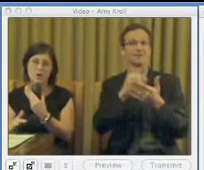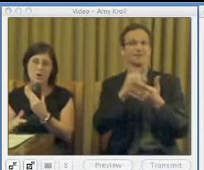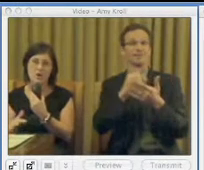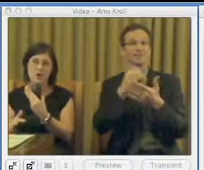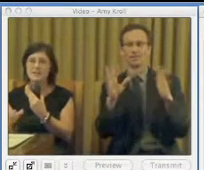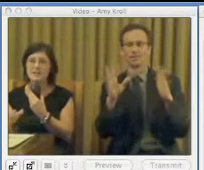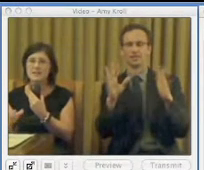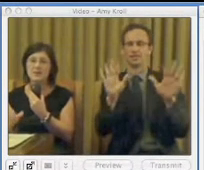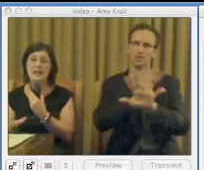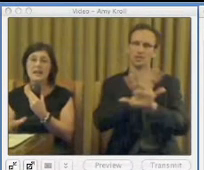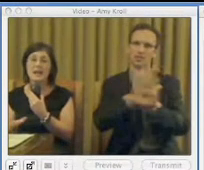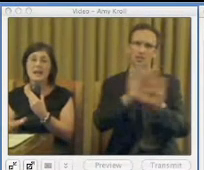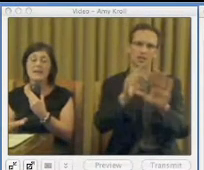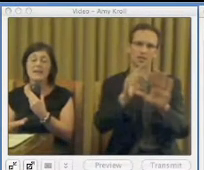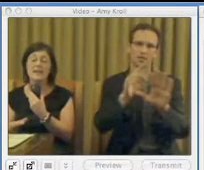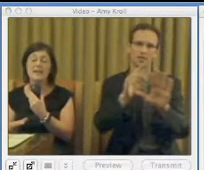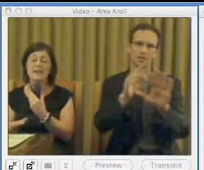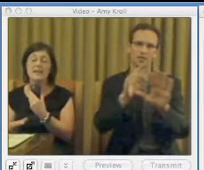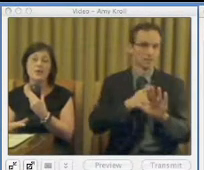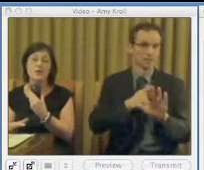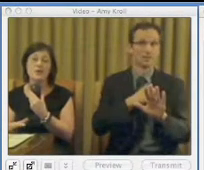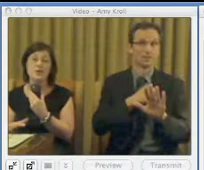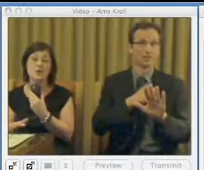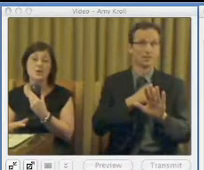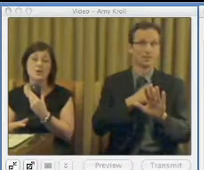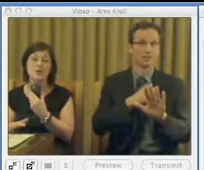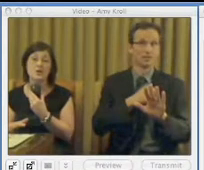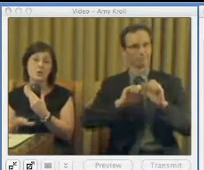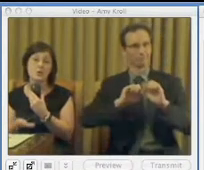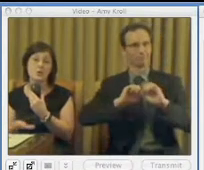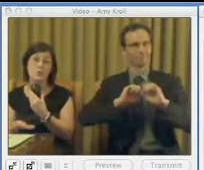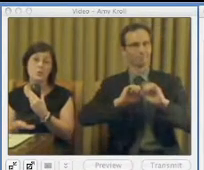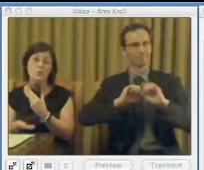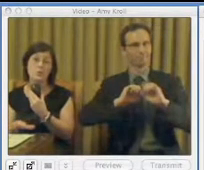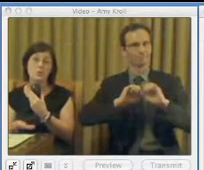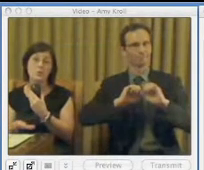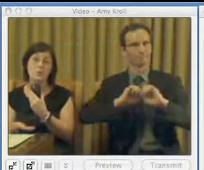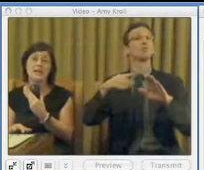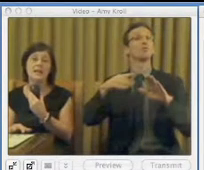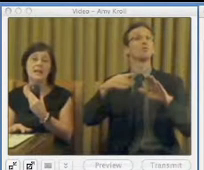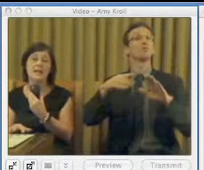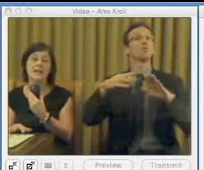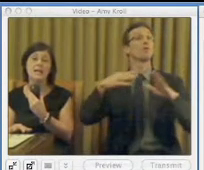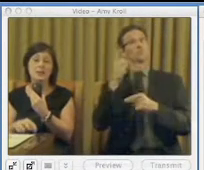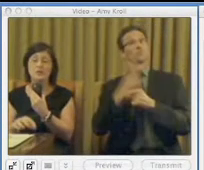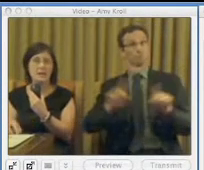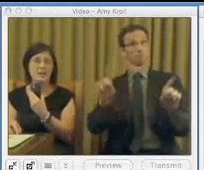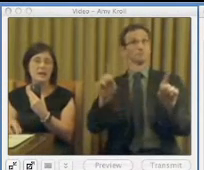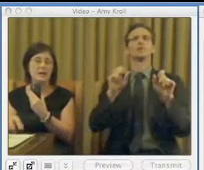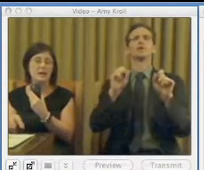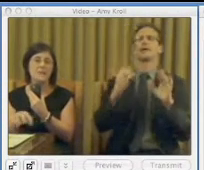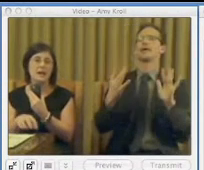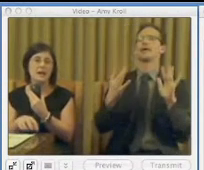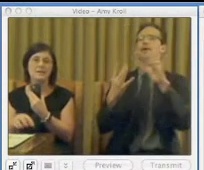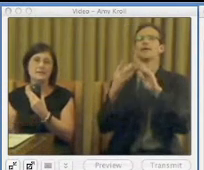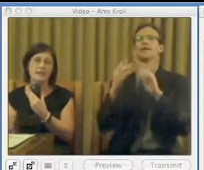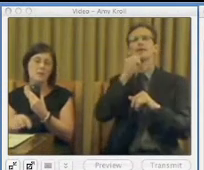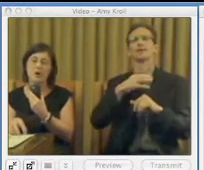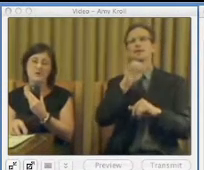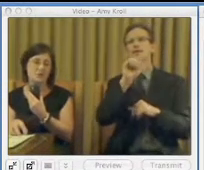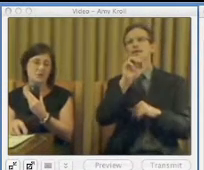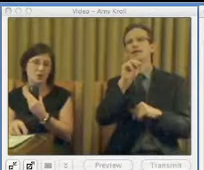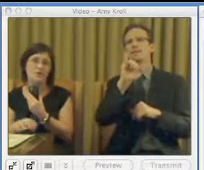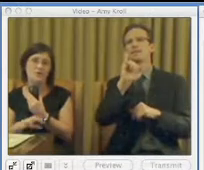updated copy. So if for any reason you didn't get the updated copy before the webinar today, then I believe you could contact